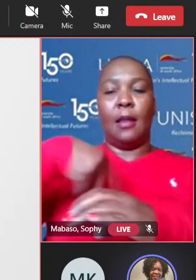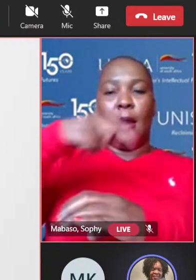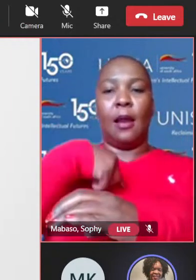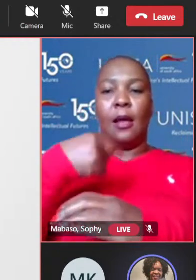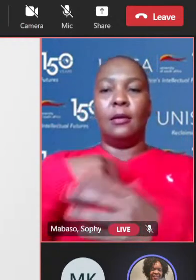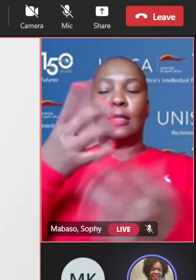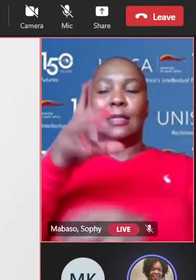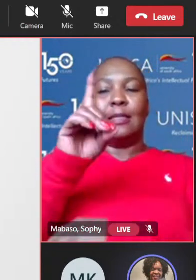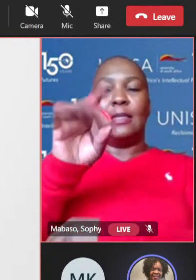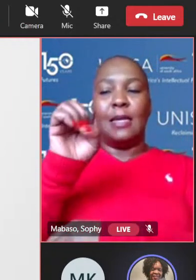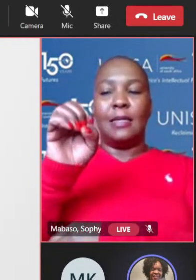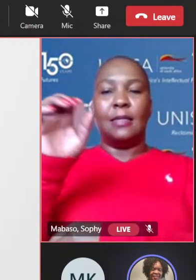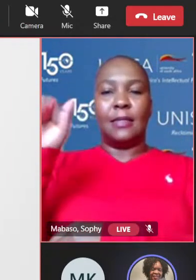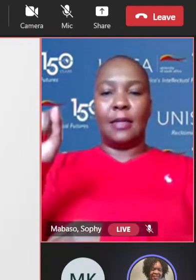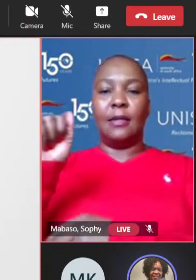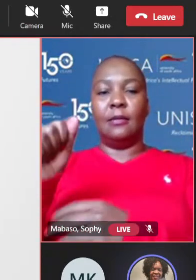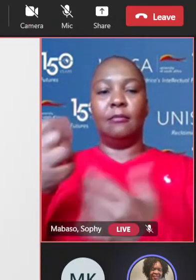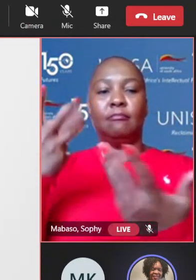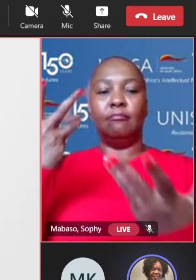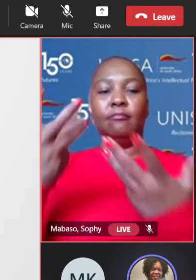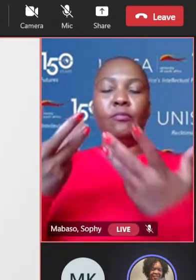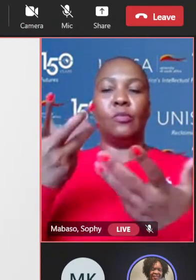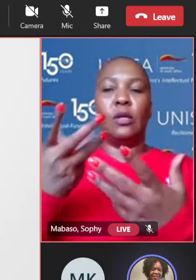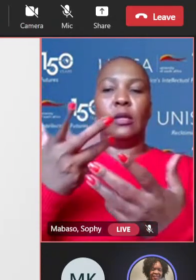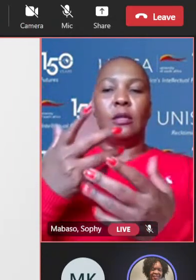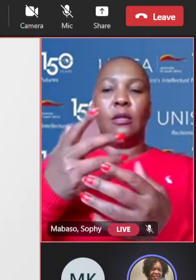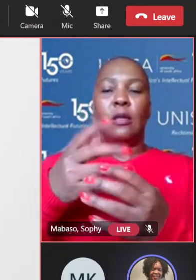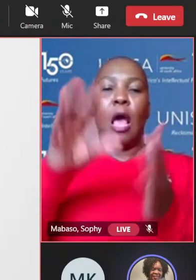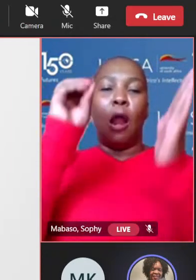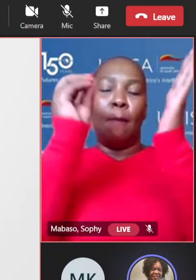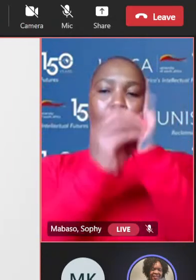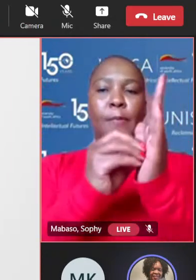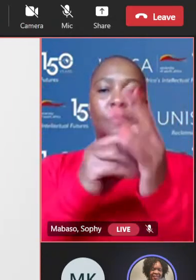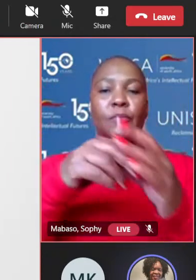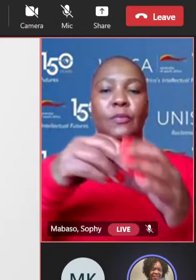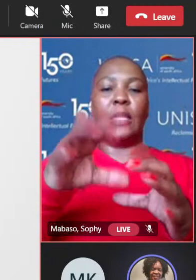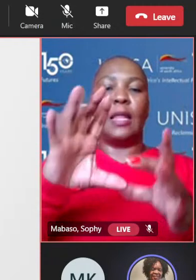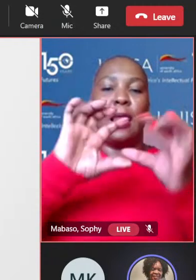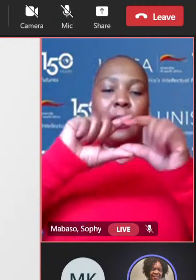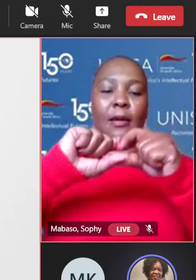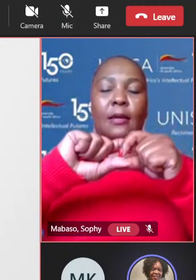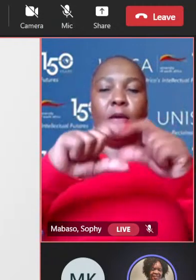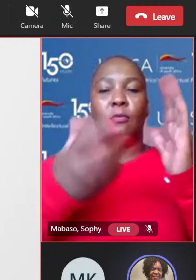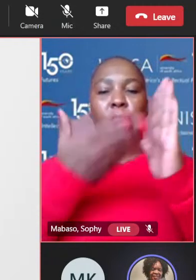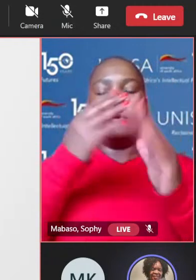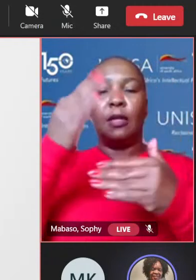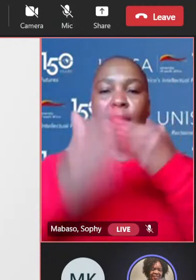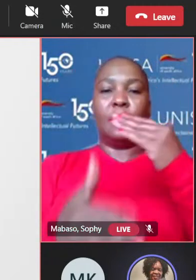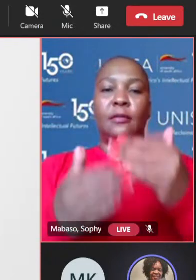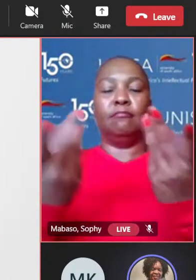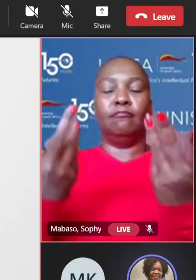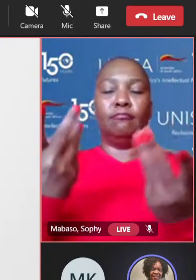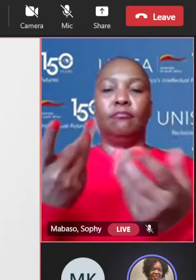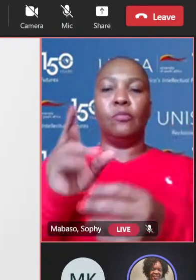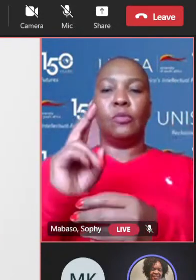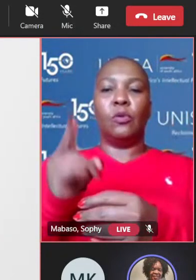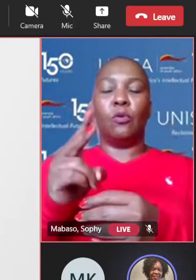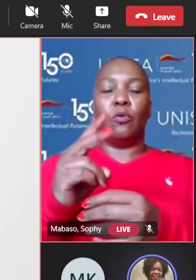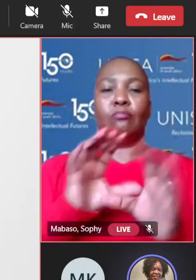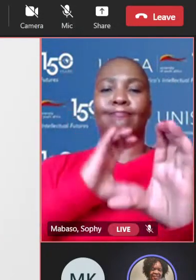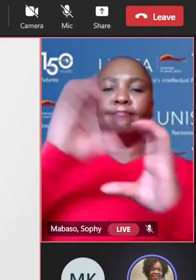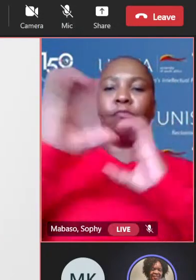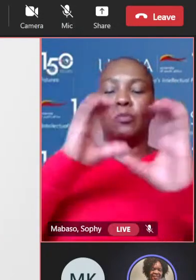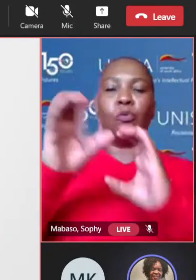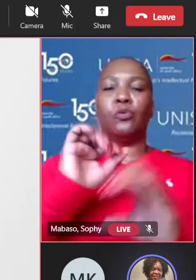DSAA, I'll post the link at the end, as well as you can communicate to your